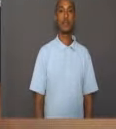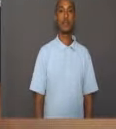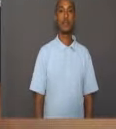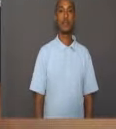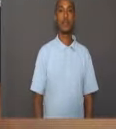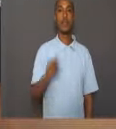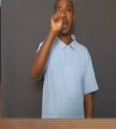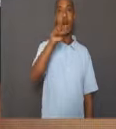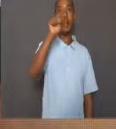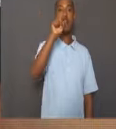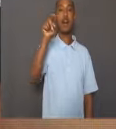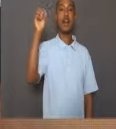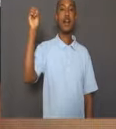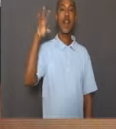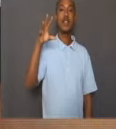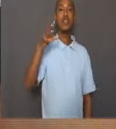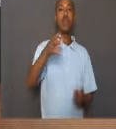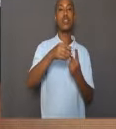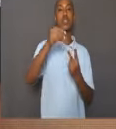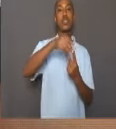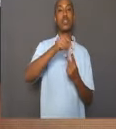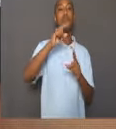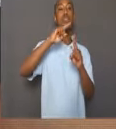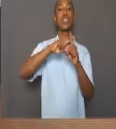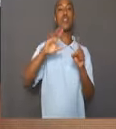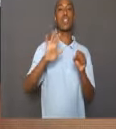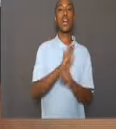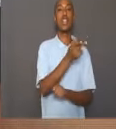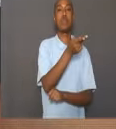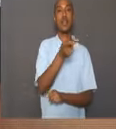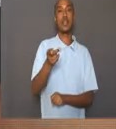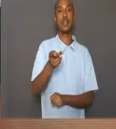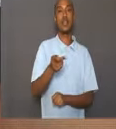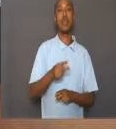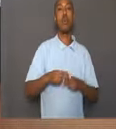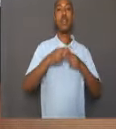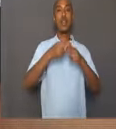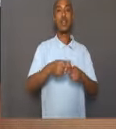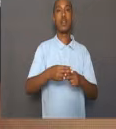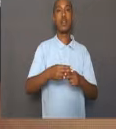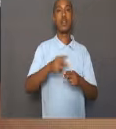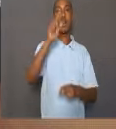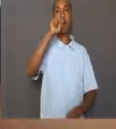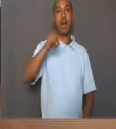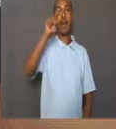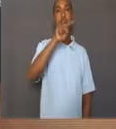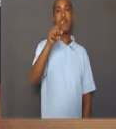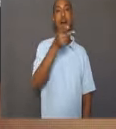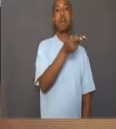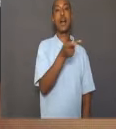Alpha rays consist of positively charged particles called alpha